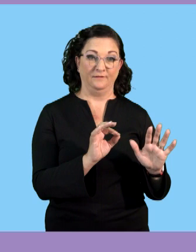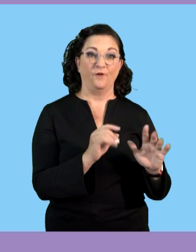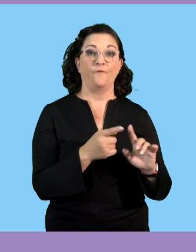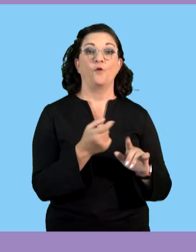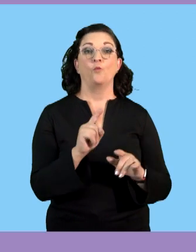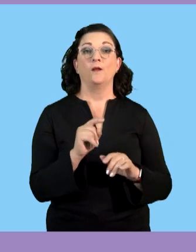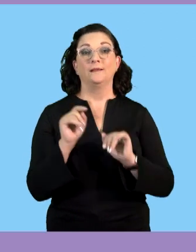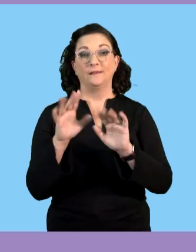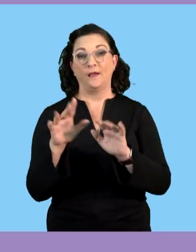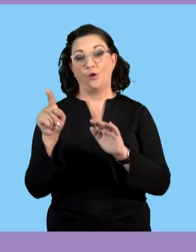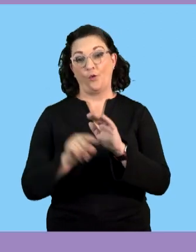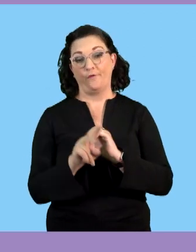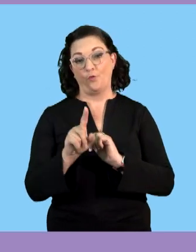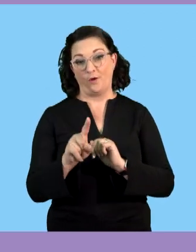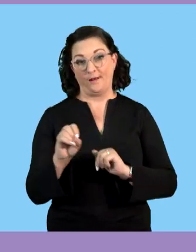of 100.